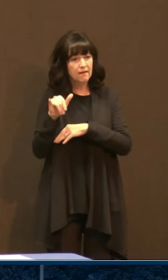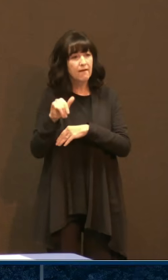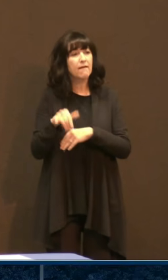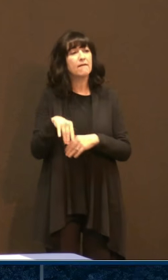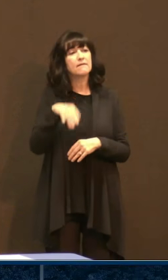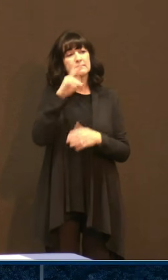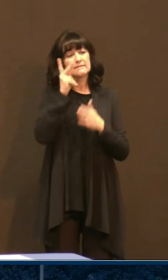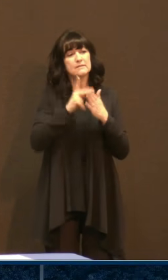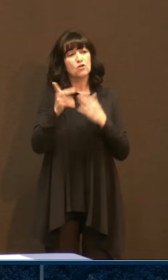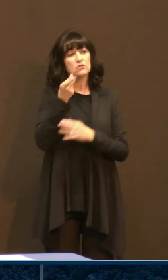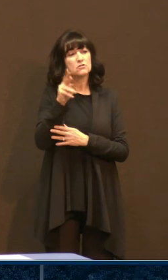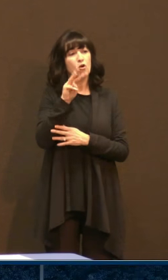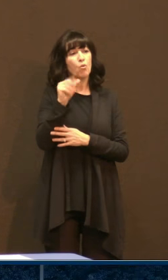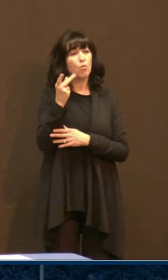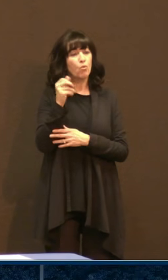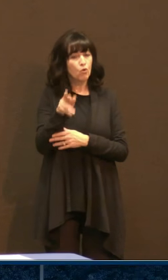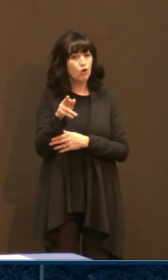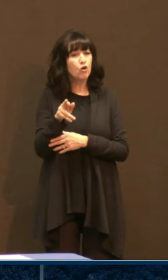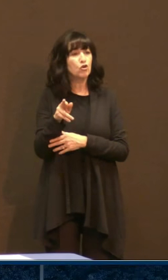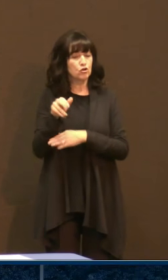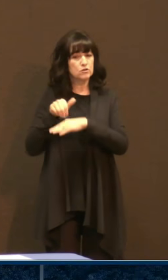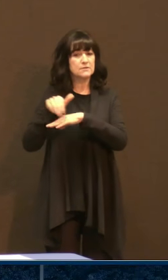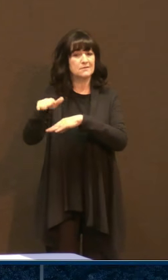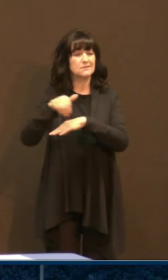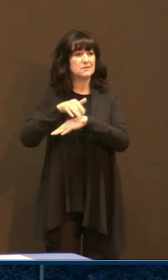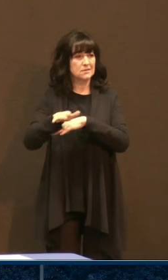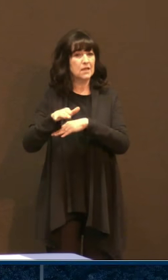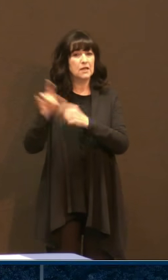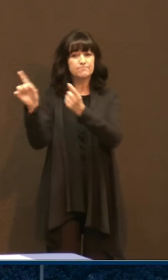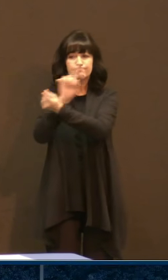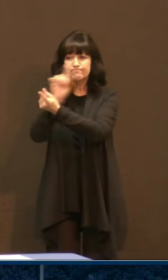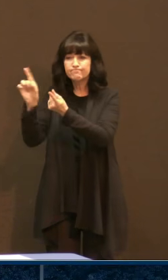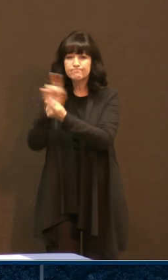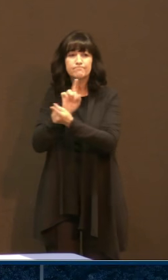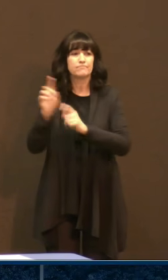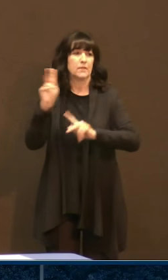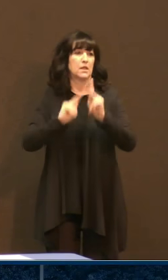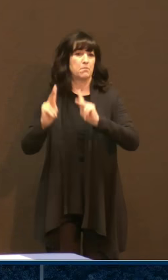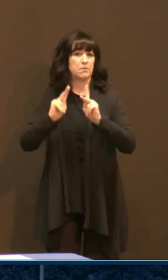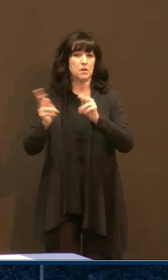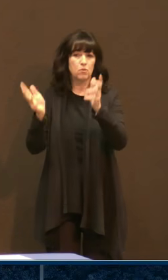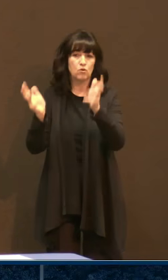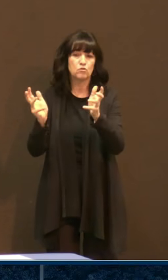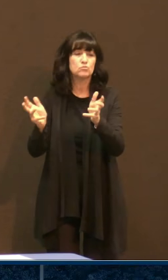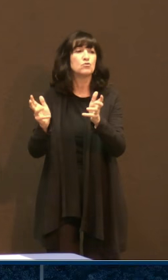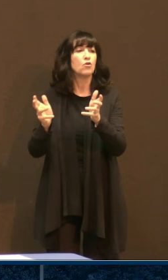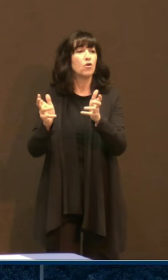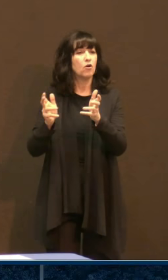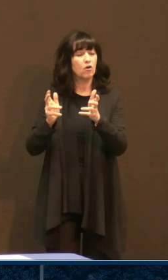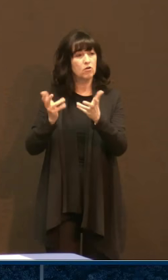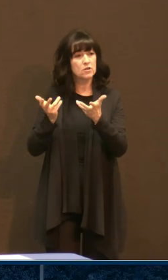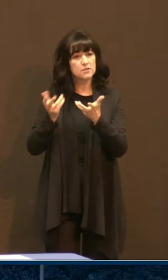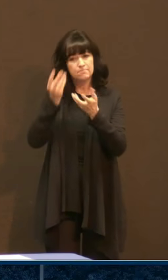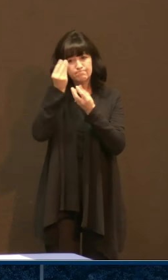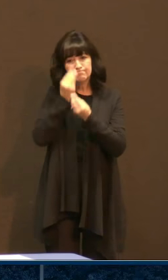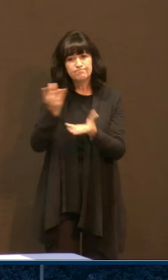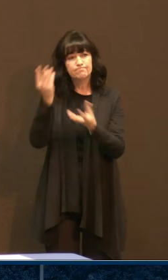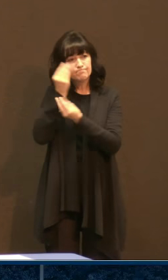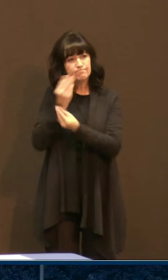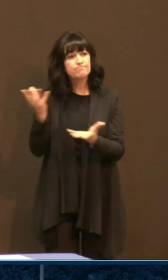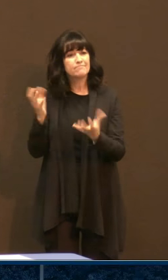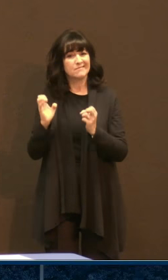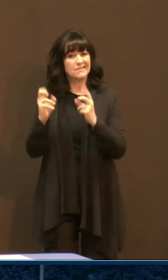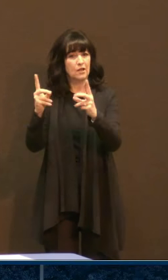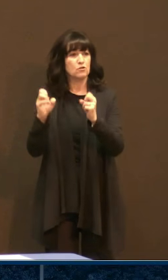others that have been redeployed from other efforts that were underway prior to the outbreak. A lot of